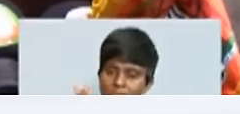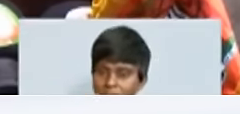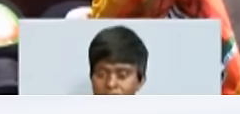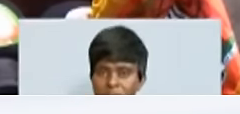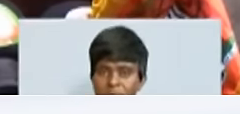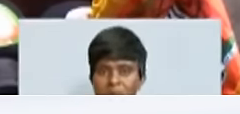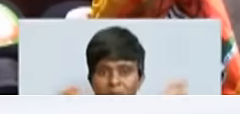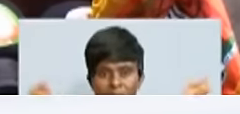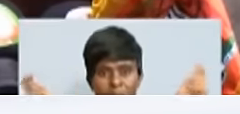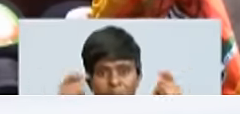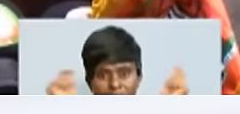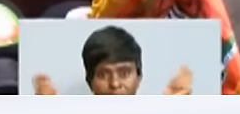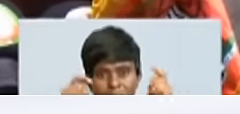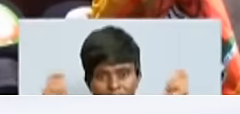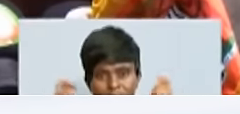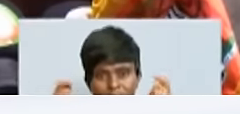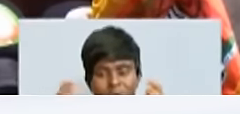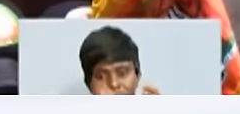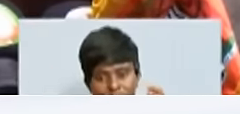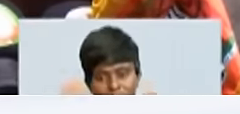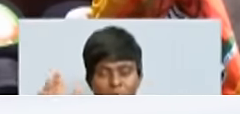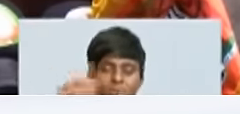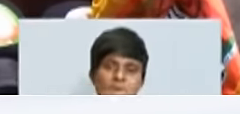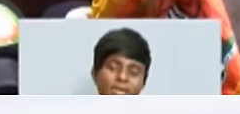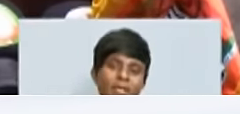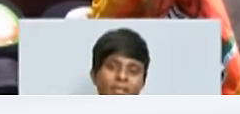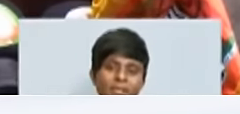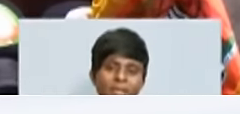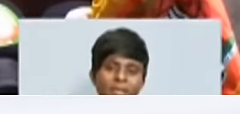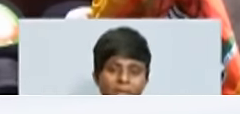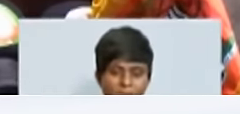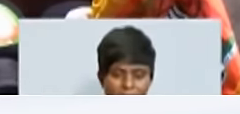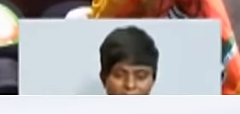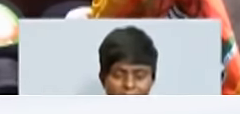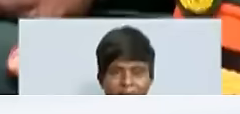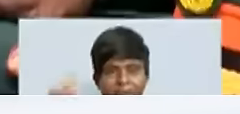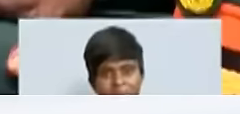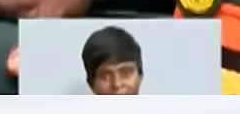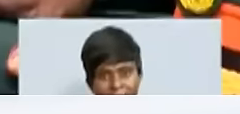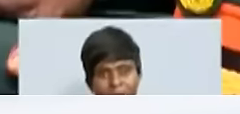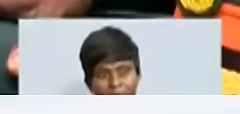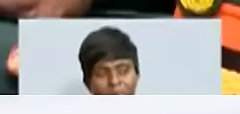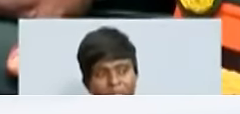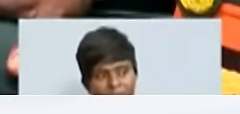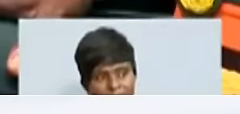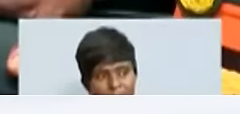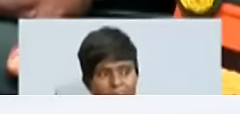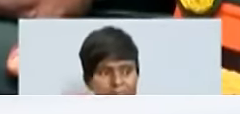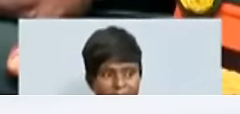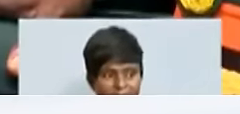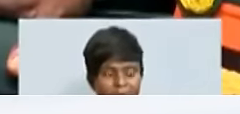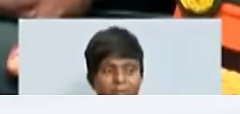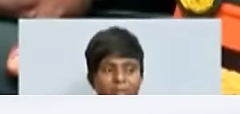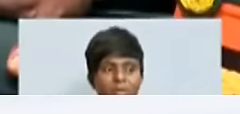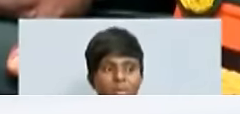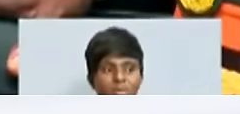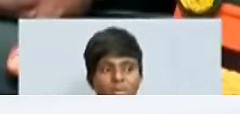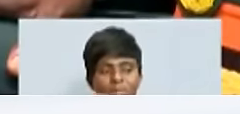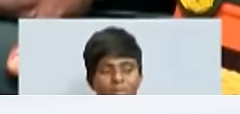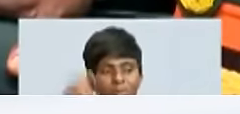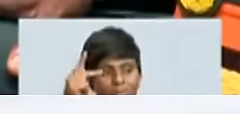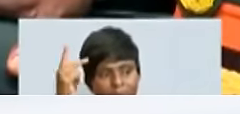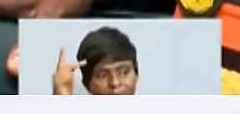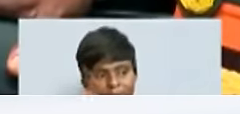numbers to commemorate their days, Women's Day and Youth Day. And all